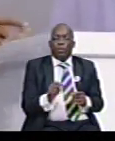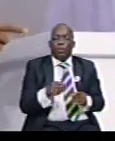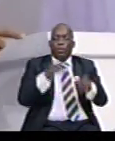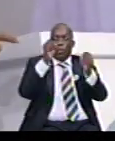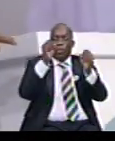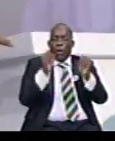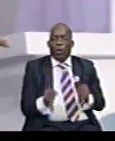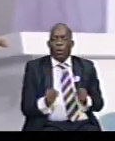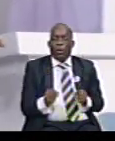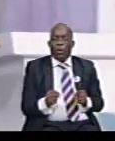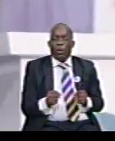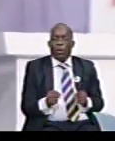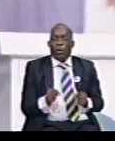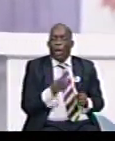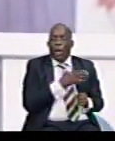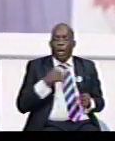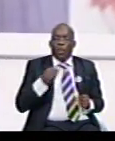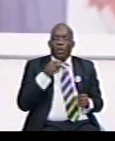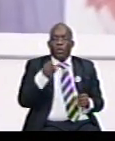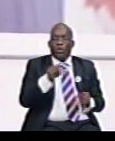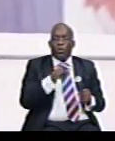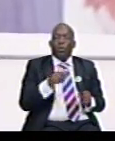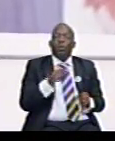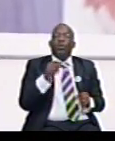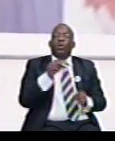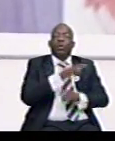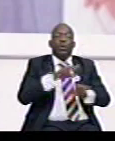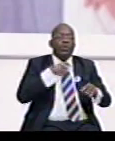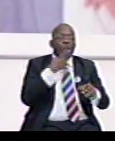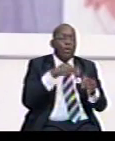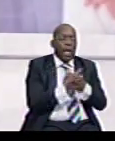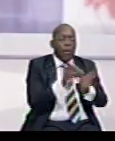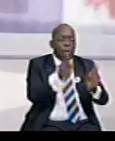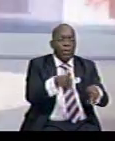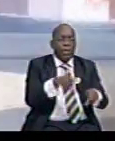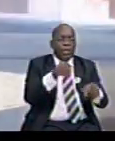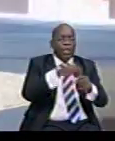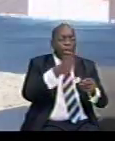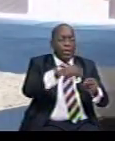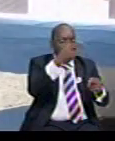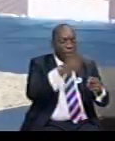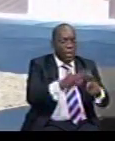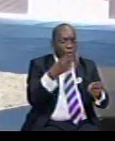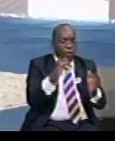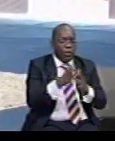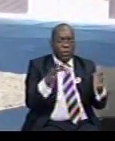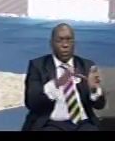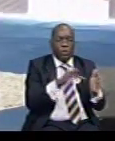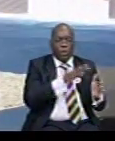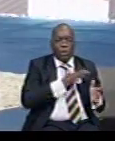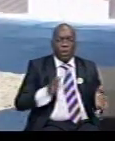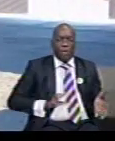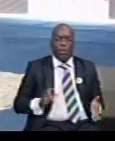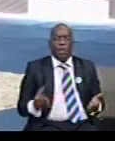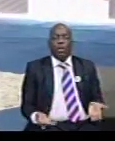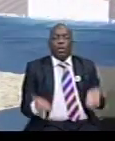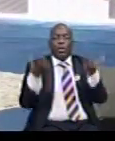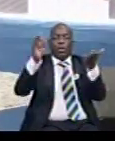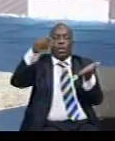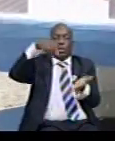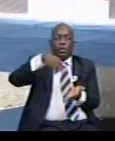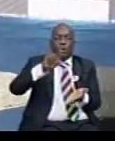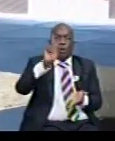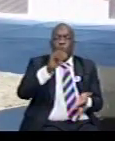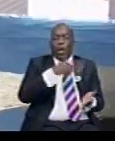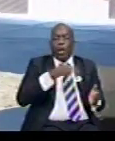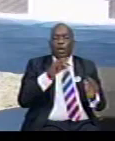that person, in the name of Jesus Christ of Nazareth, rise up and walk. If you don't